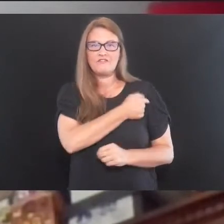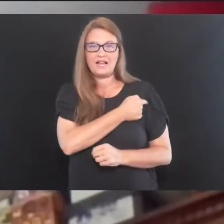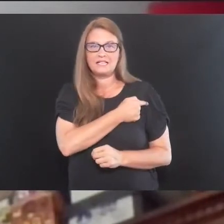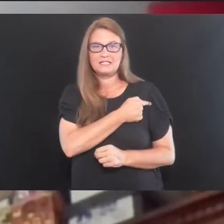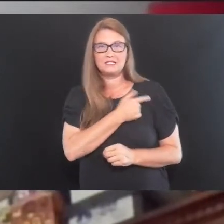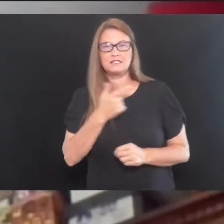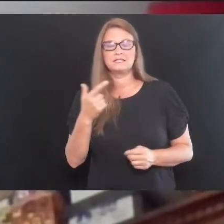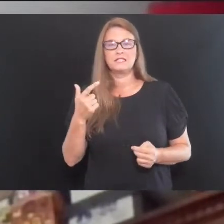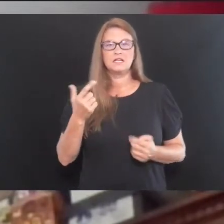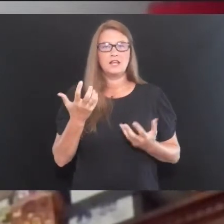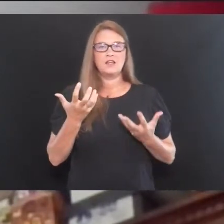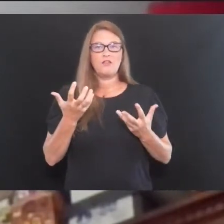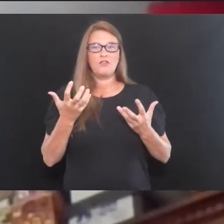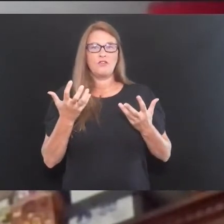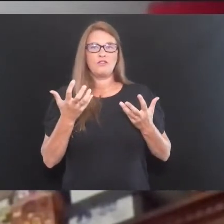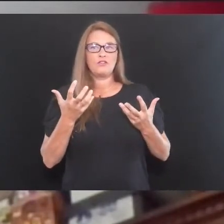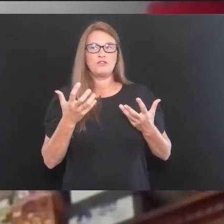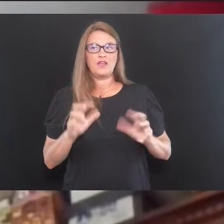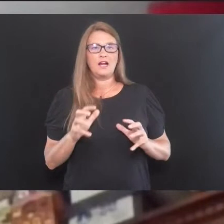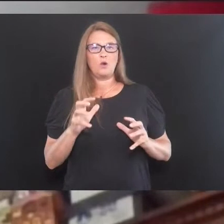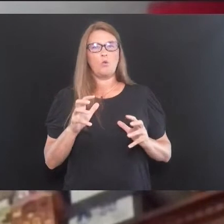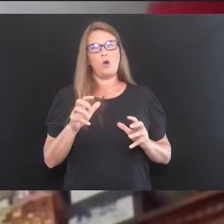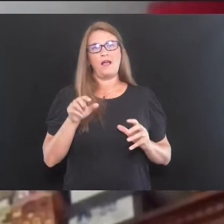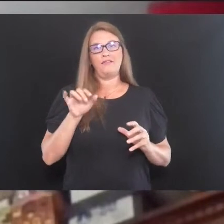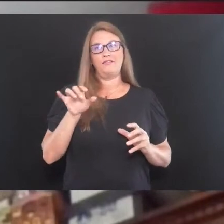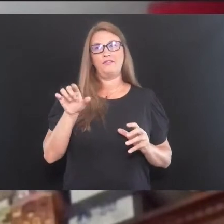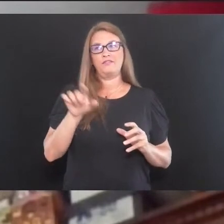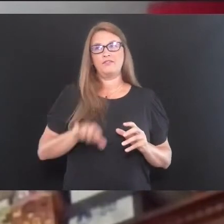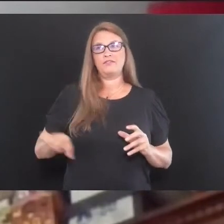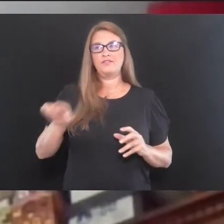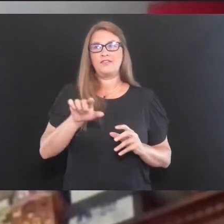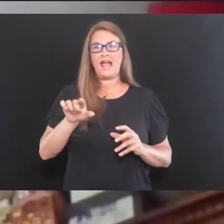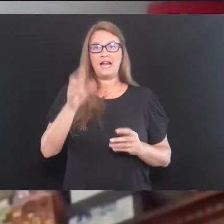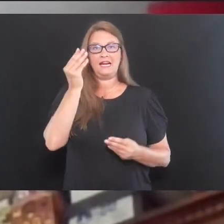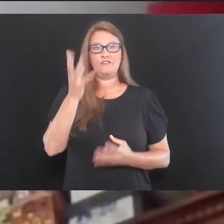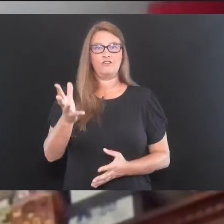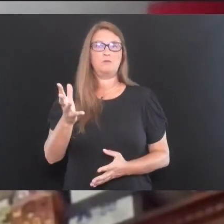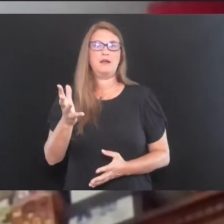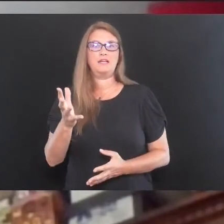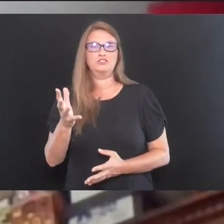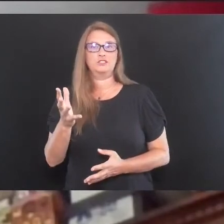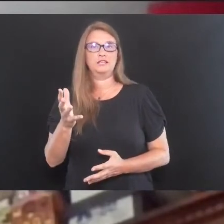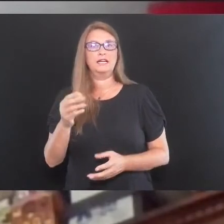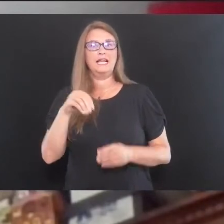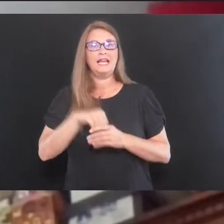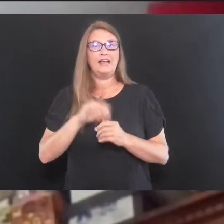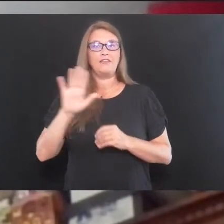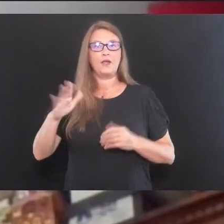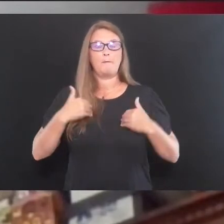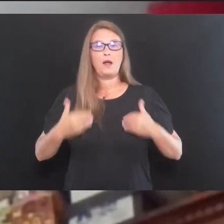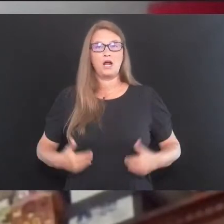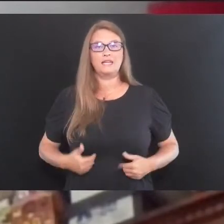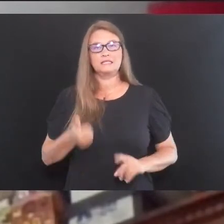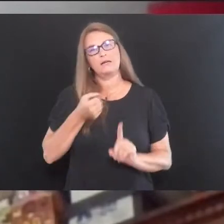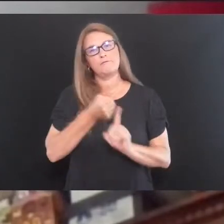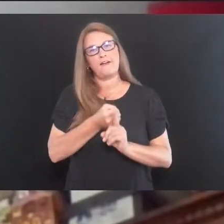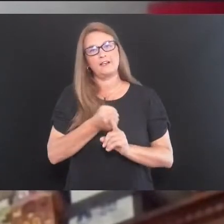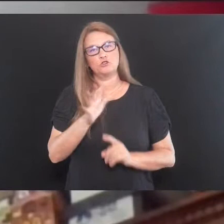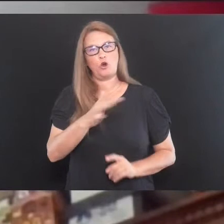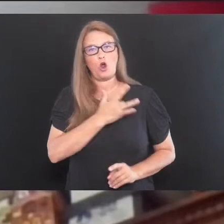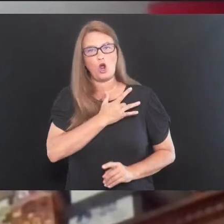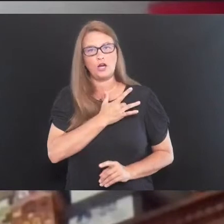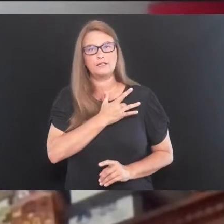don't want these foreign things injected in their bodies. The vaccine doesn't work. It could affect your heart, cause heart